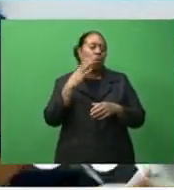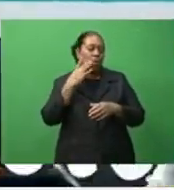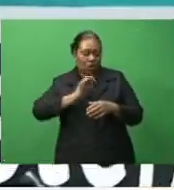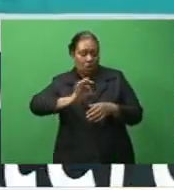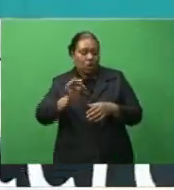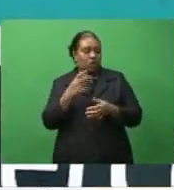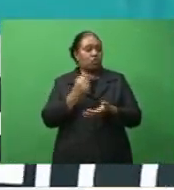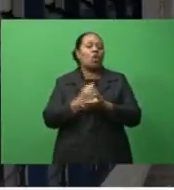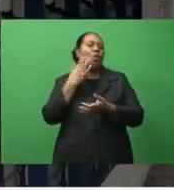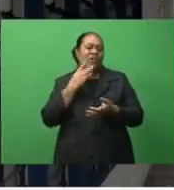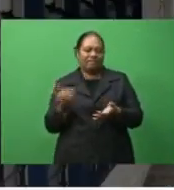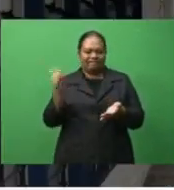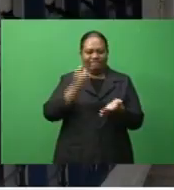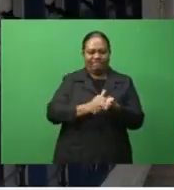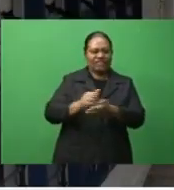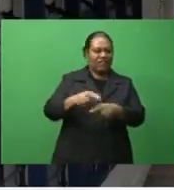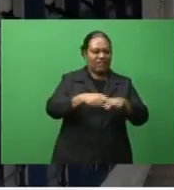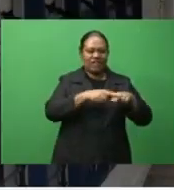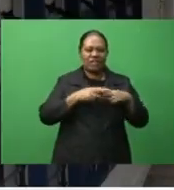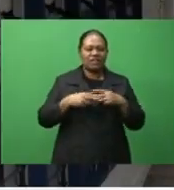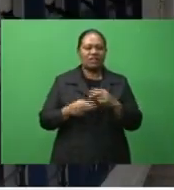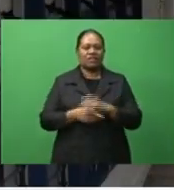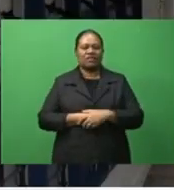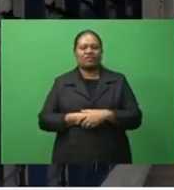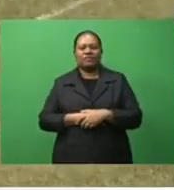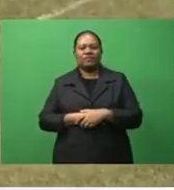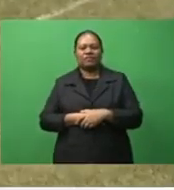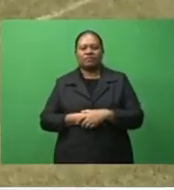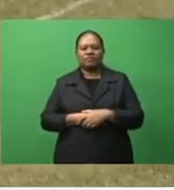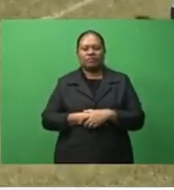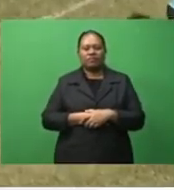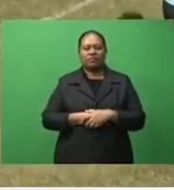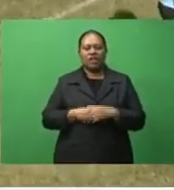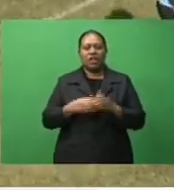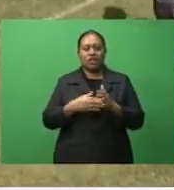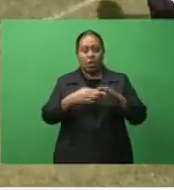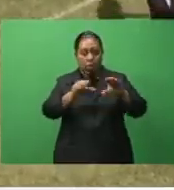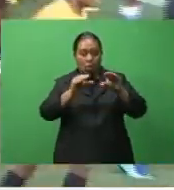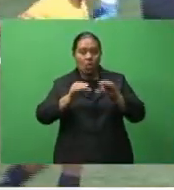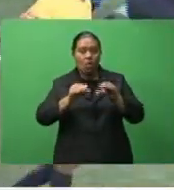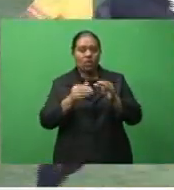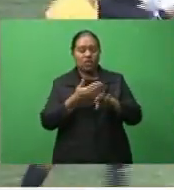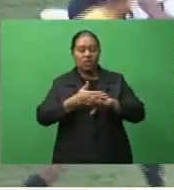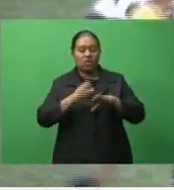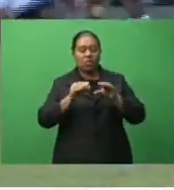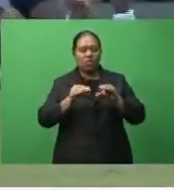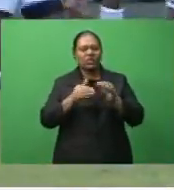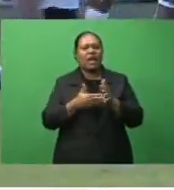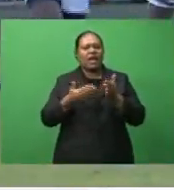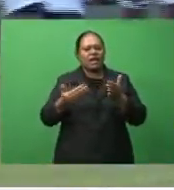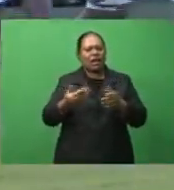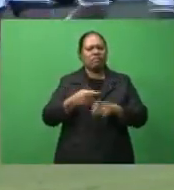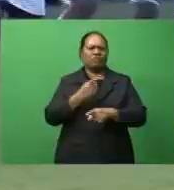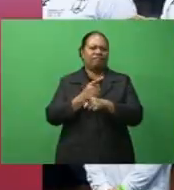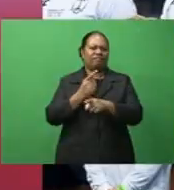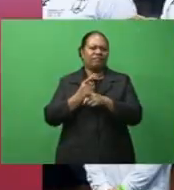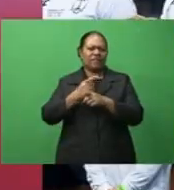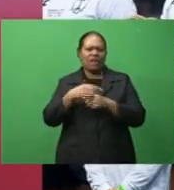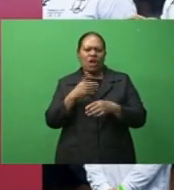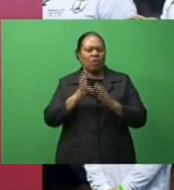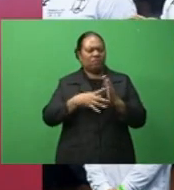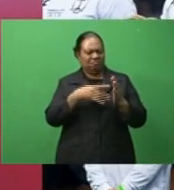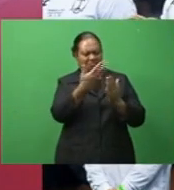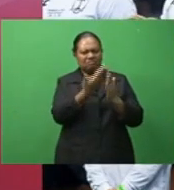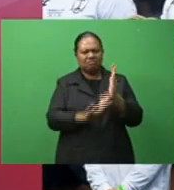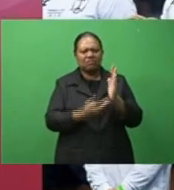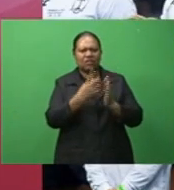country, but we really haven't got any transport moving. Cotter says getting involved with local players tops his agenda. I can't wait